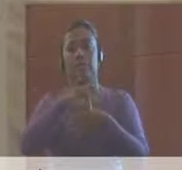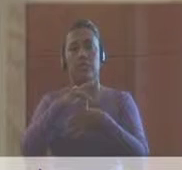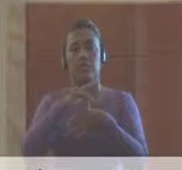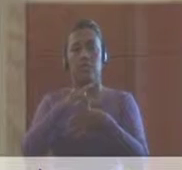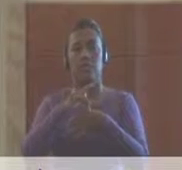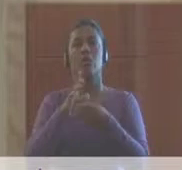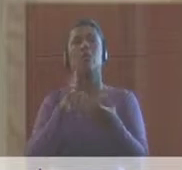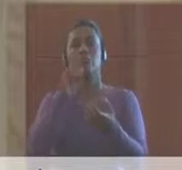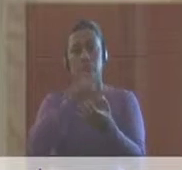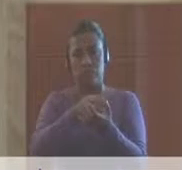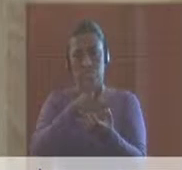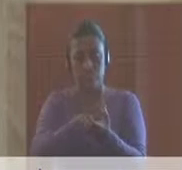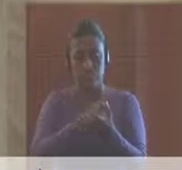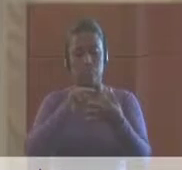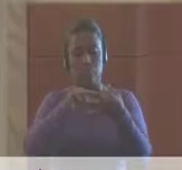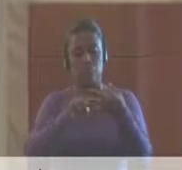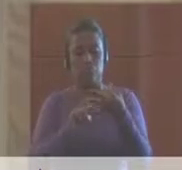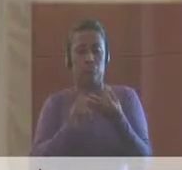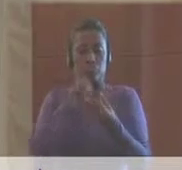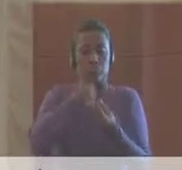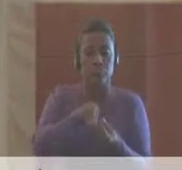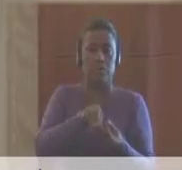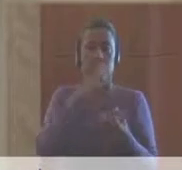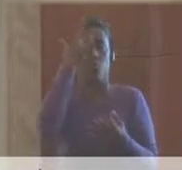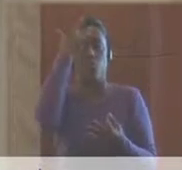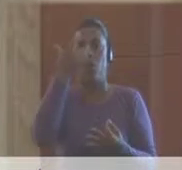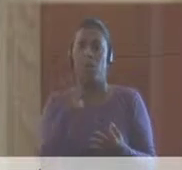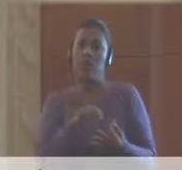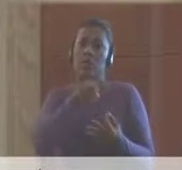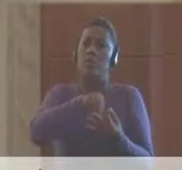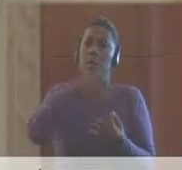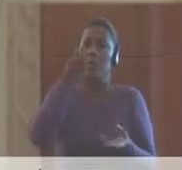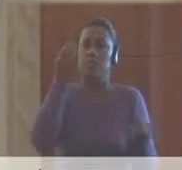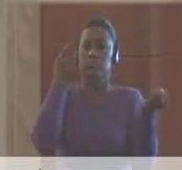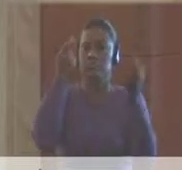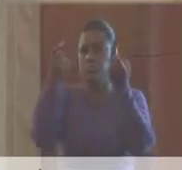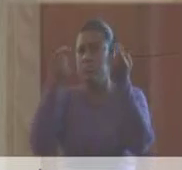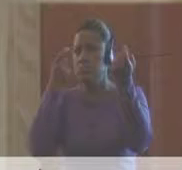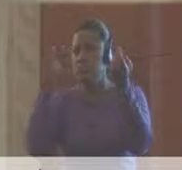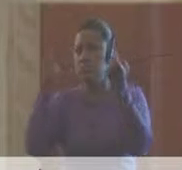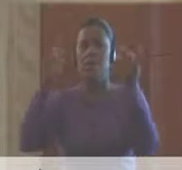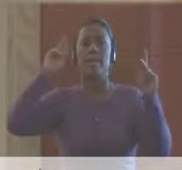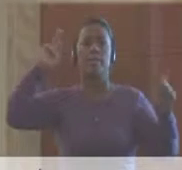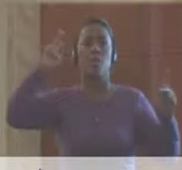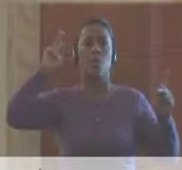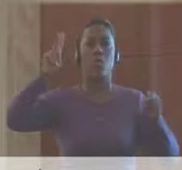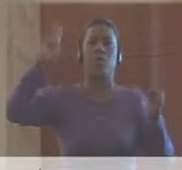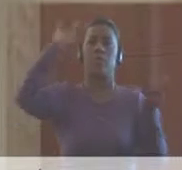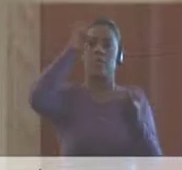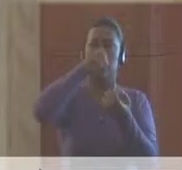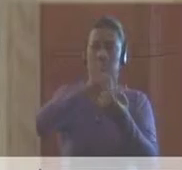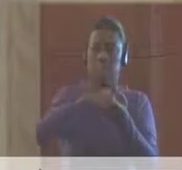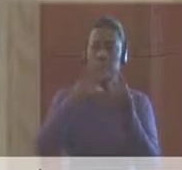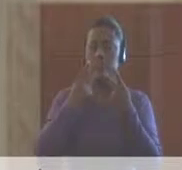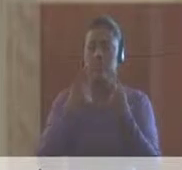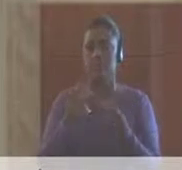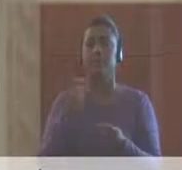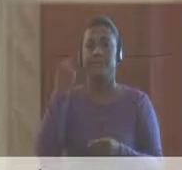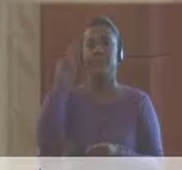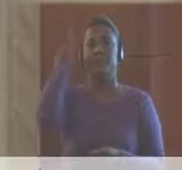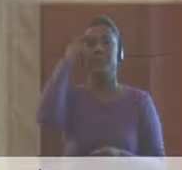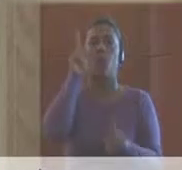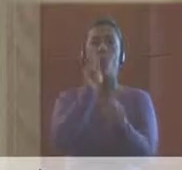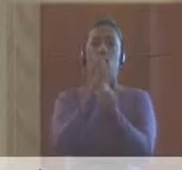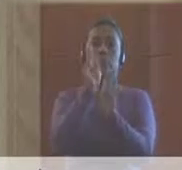capacity of these institutions. It depends a lot on the capacity to implement public policies, the public policies of